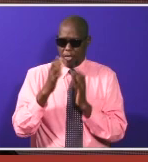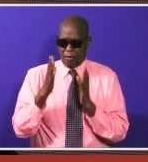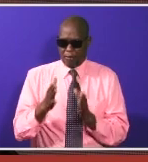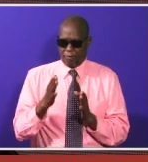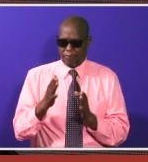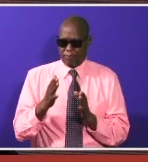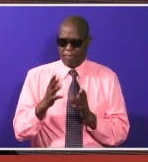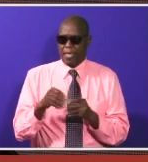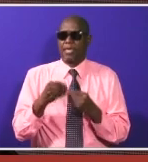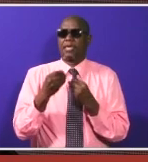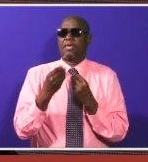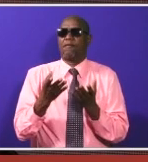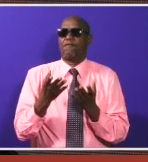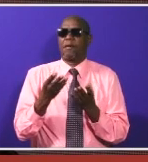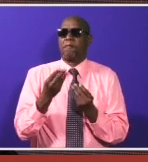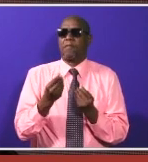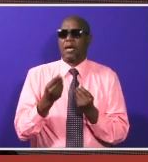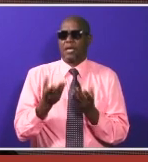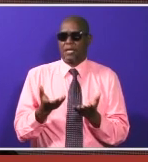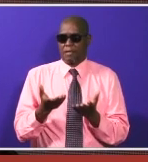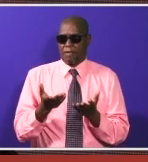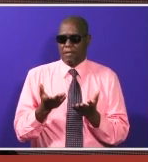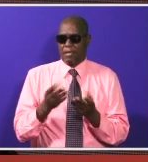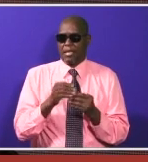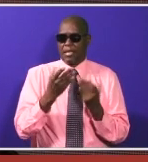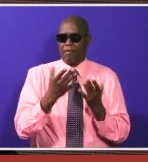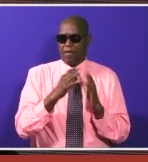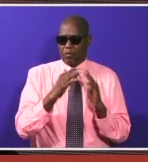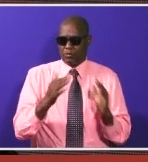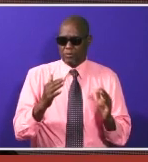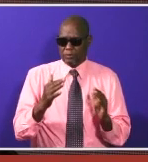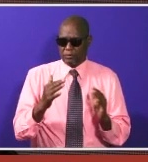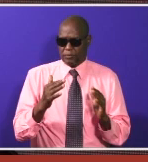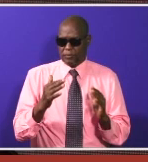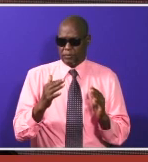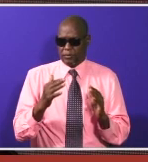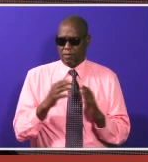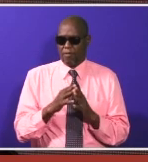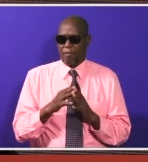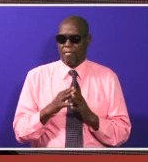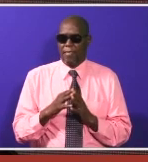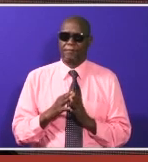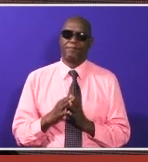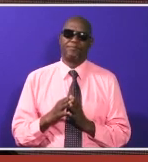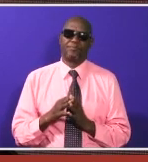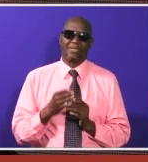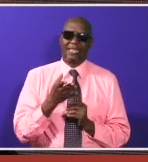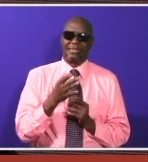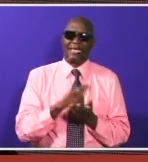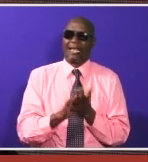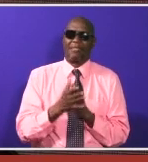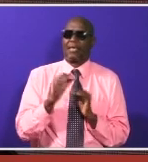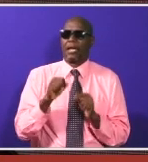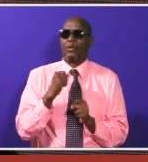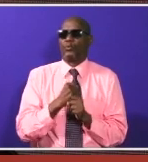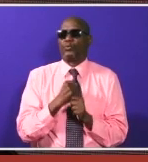employer get a house and also come to work. So those are contractual allowances. Those ones, nothing can be done with